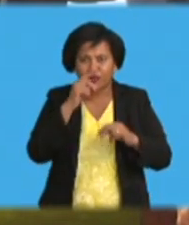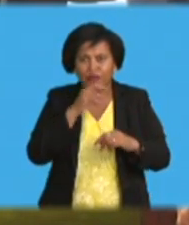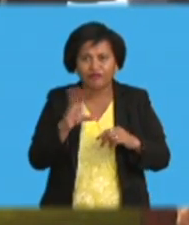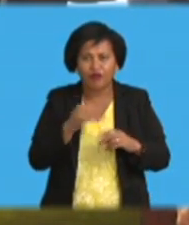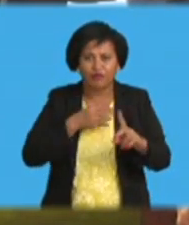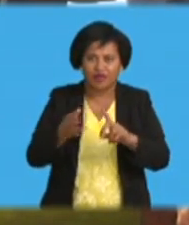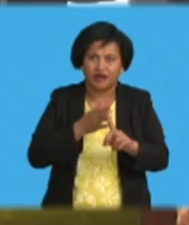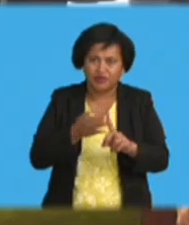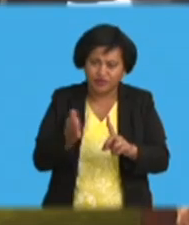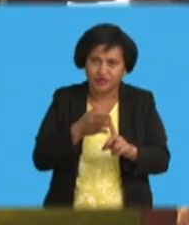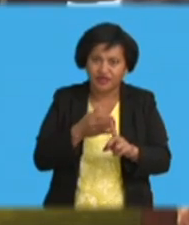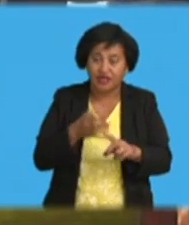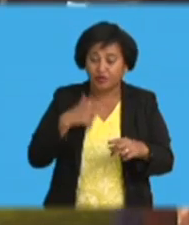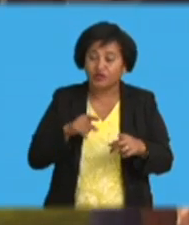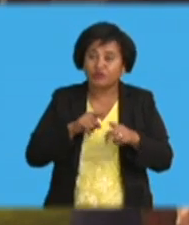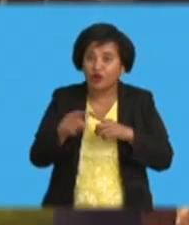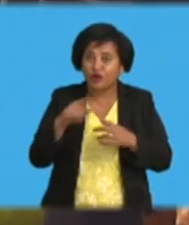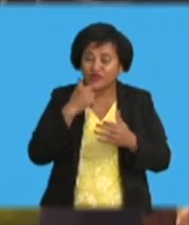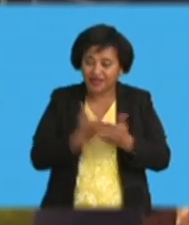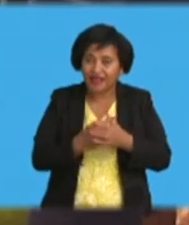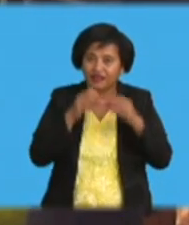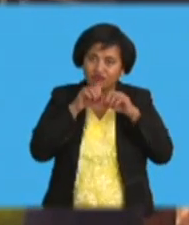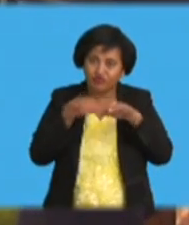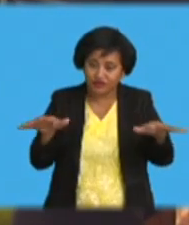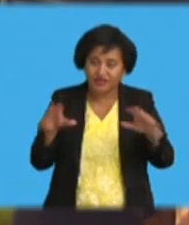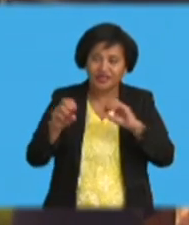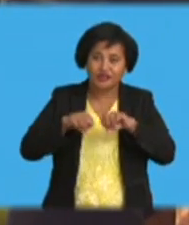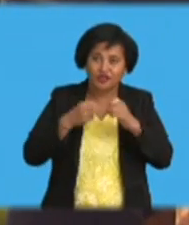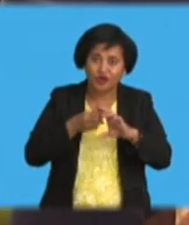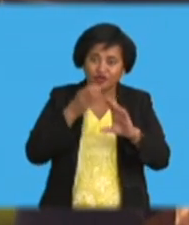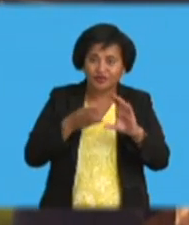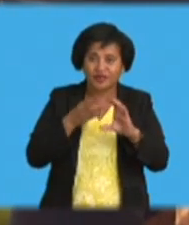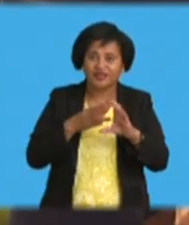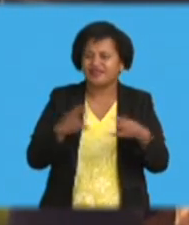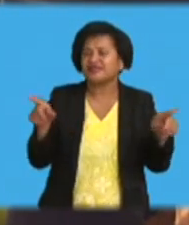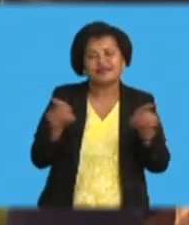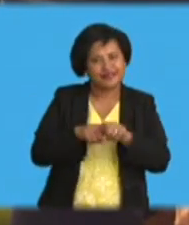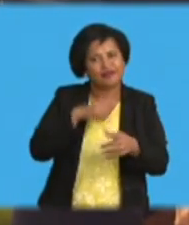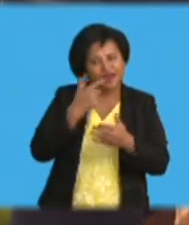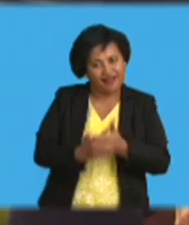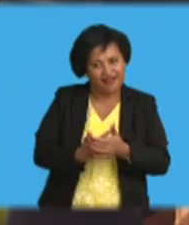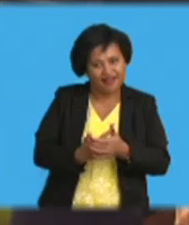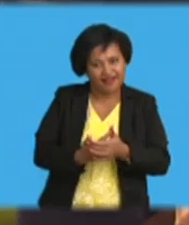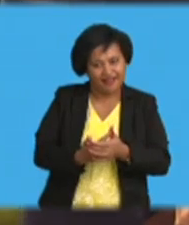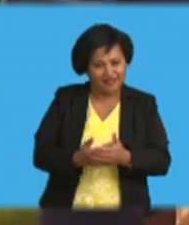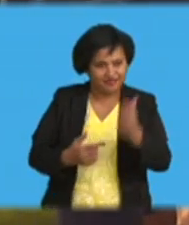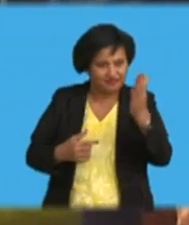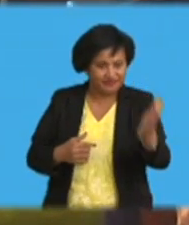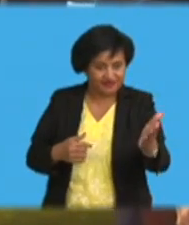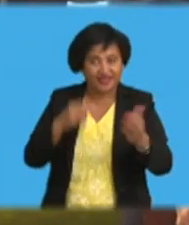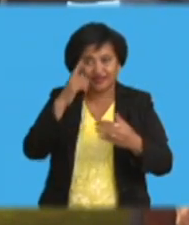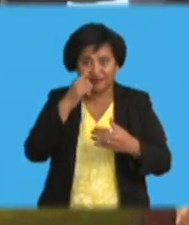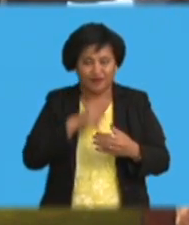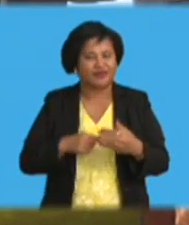many of the lies being spread on social media are the same lies that members of the opposition have tried themselves to spread among the Fijian people